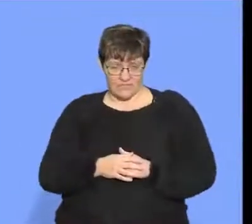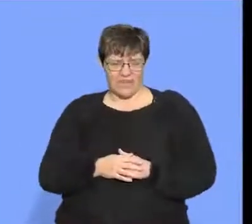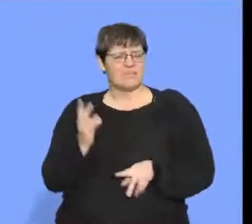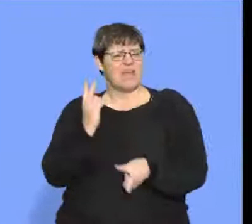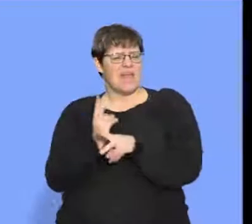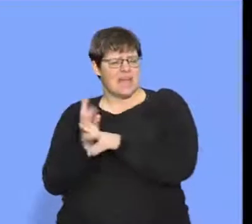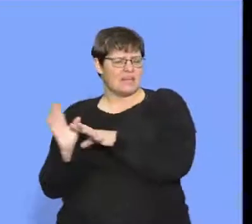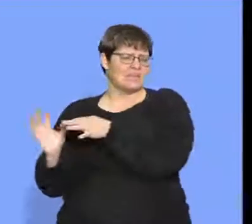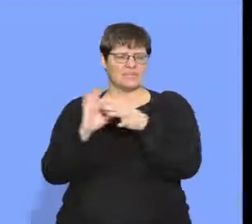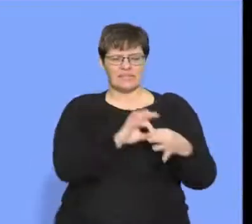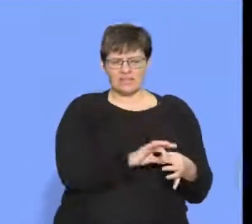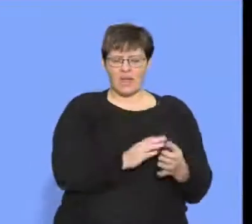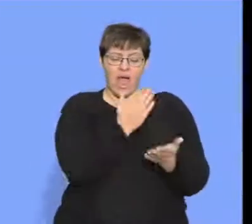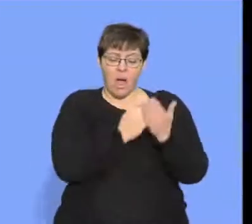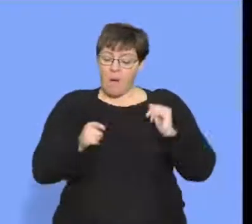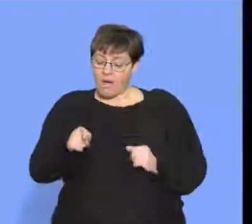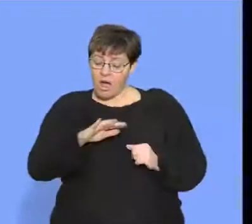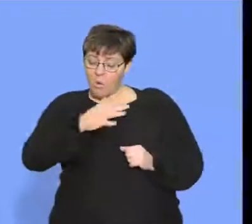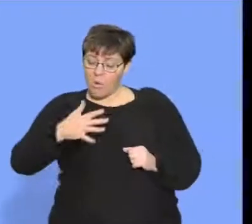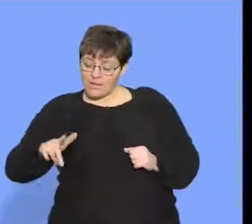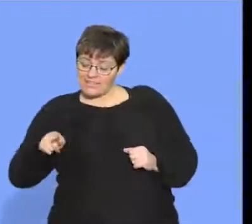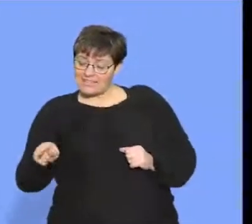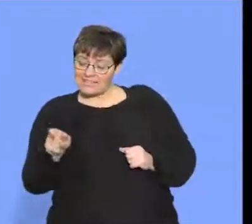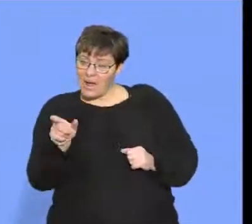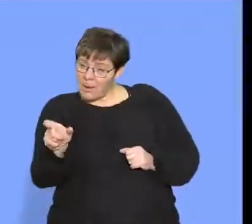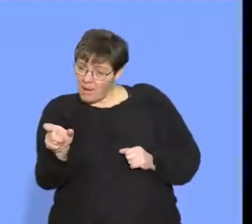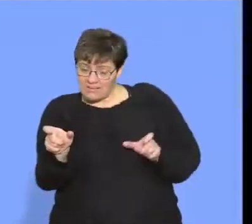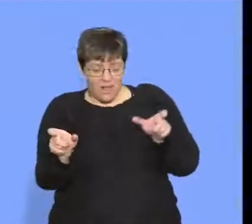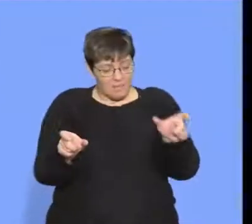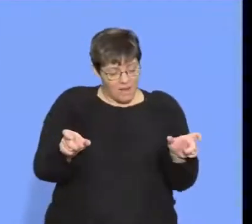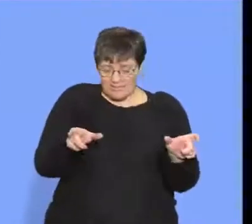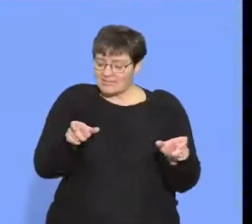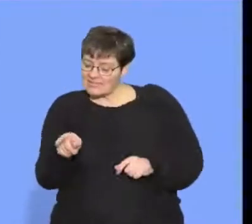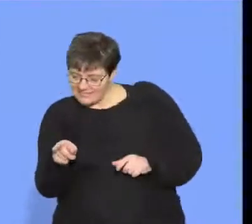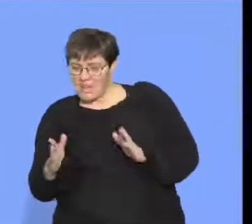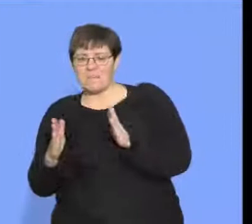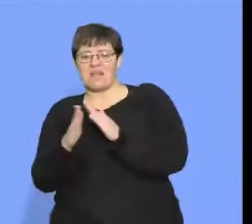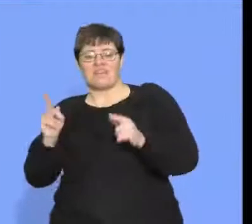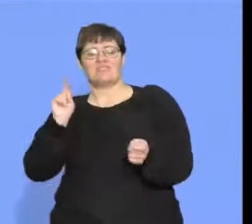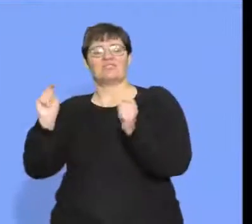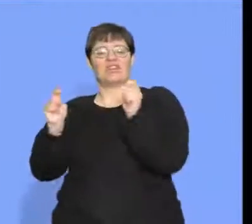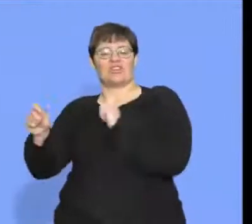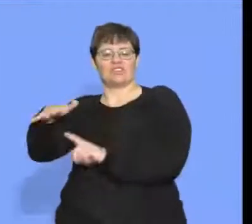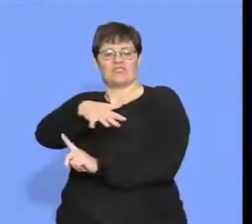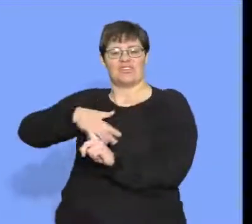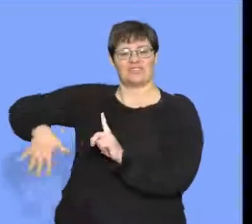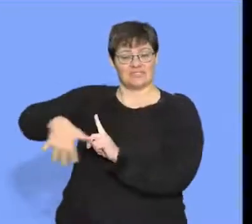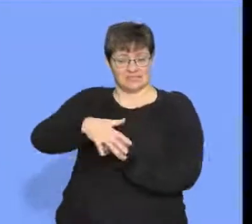And again, it relates how a part of the wave, a component of the wave, is made up of a